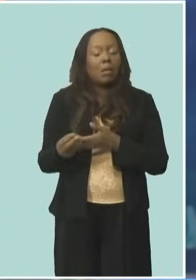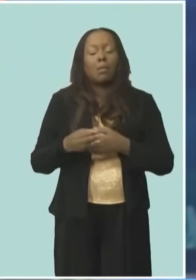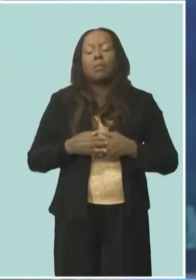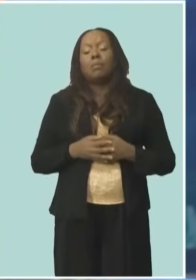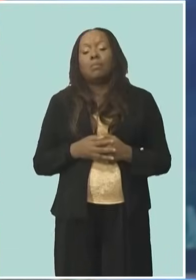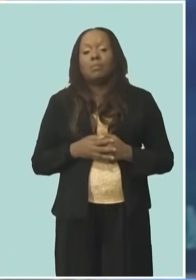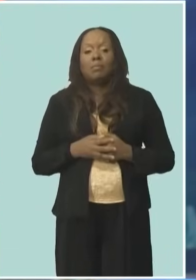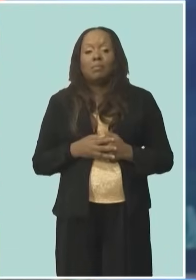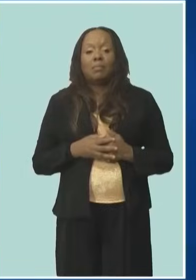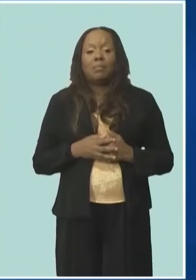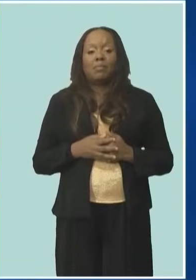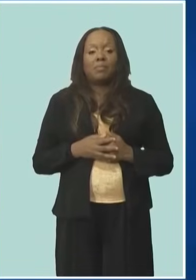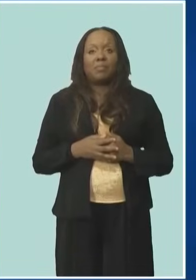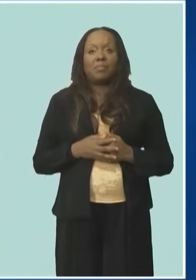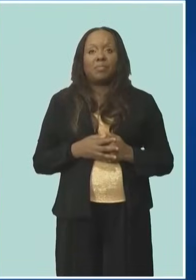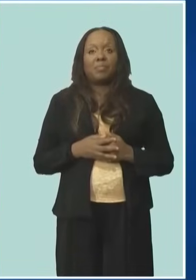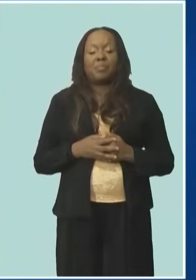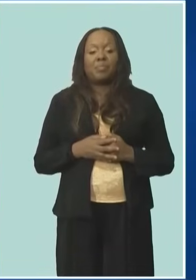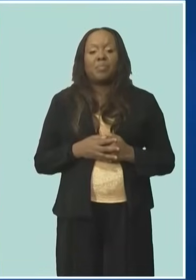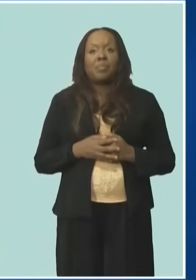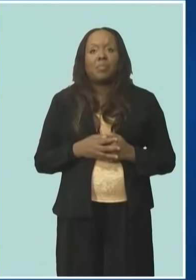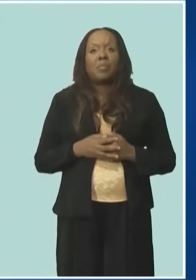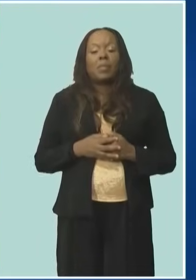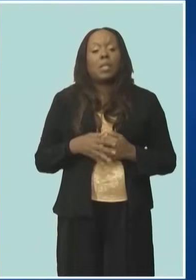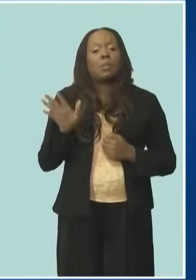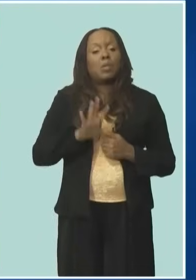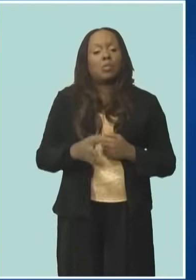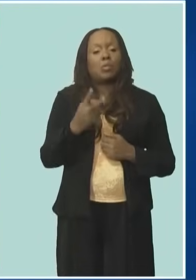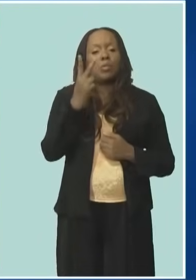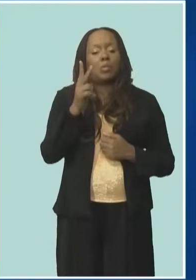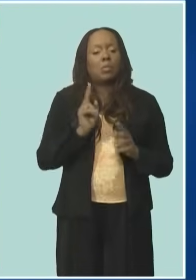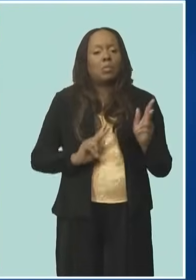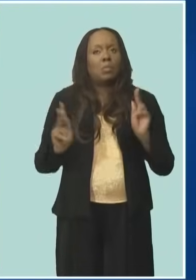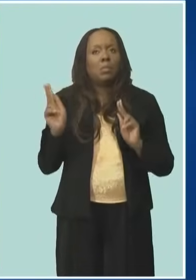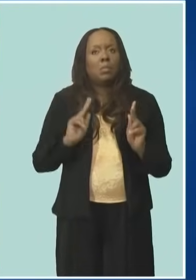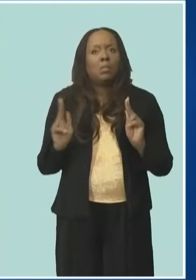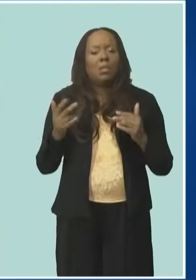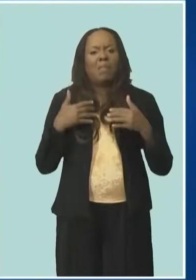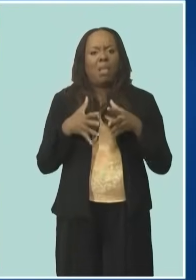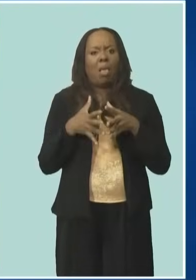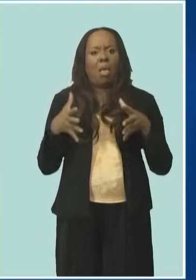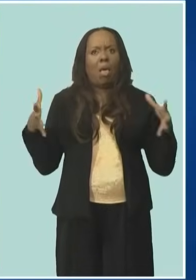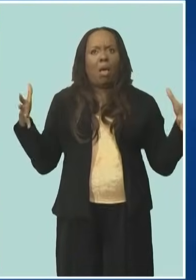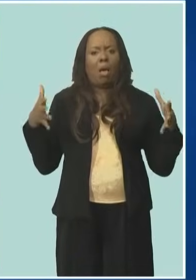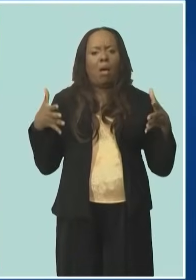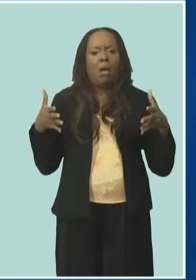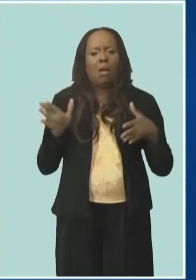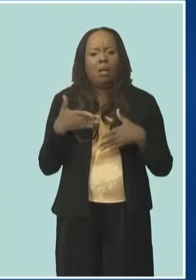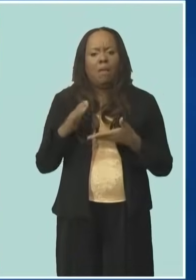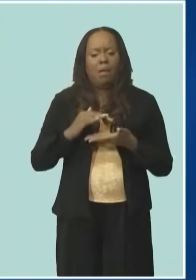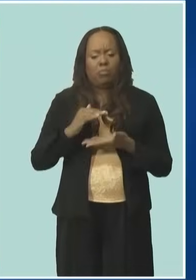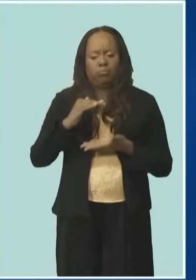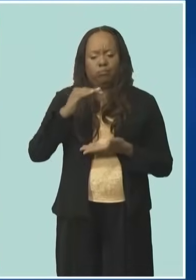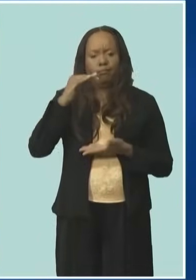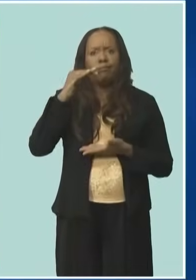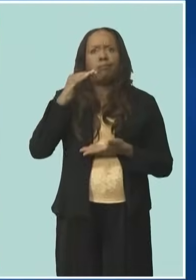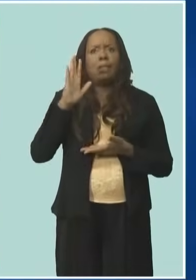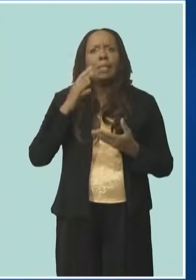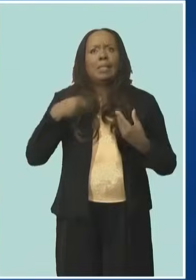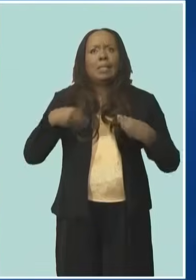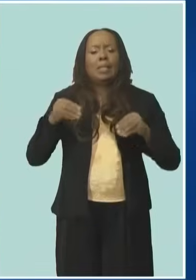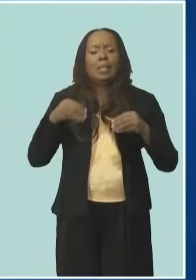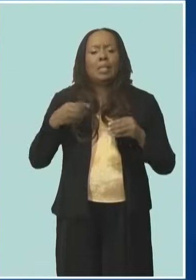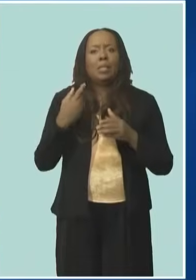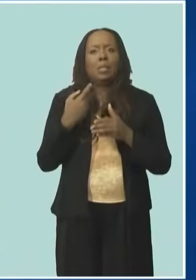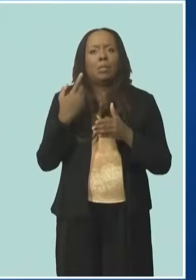more. At least two vendors who have an unusual amount of fish at this time of the year are selling them as